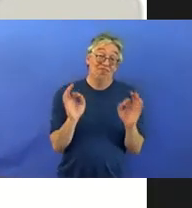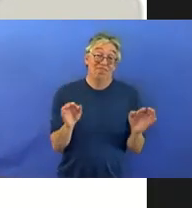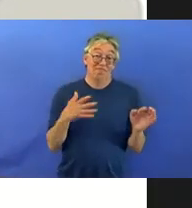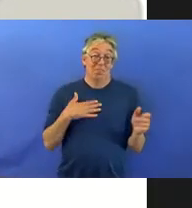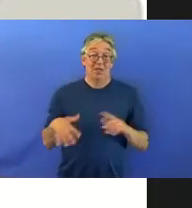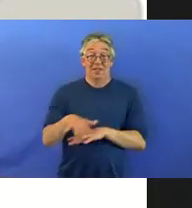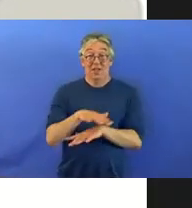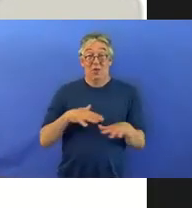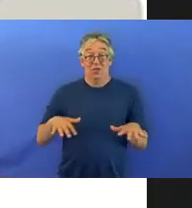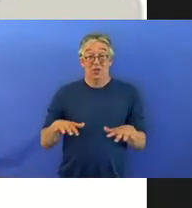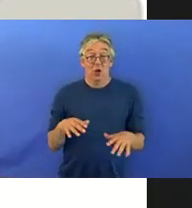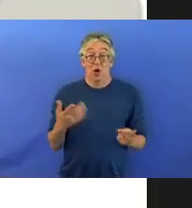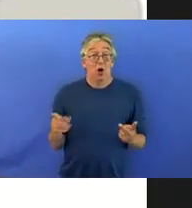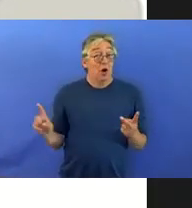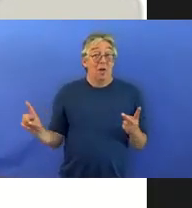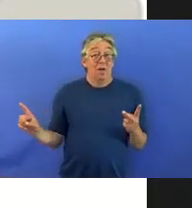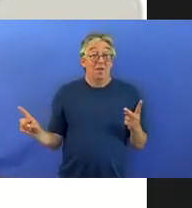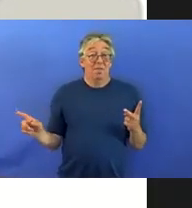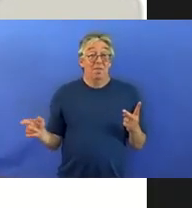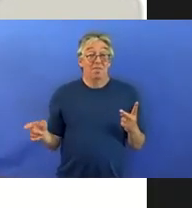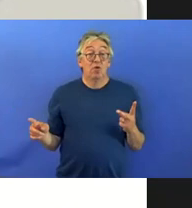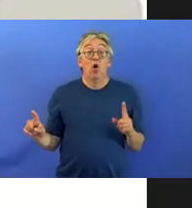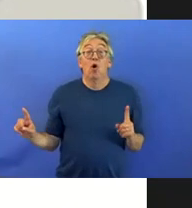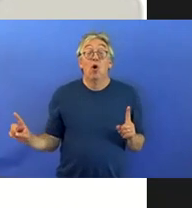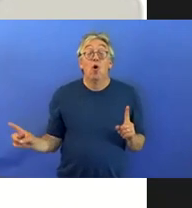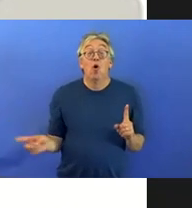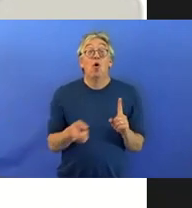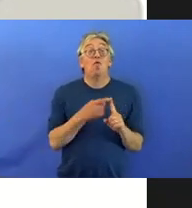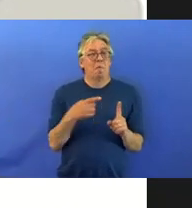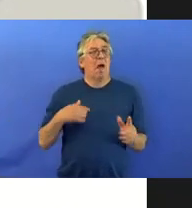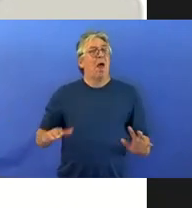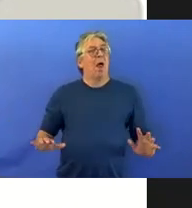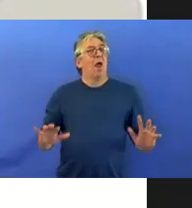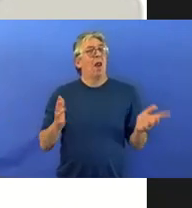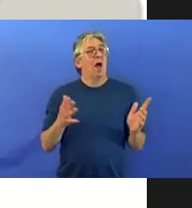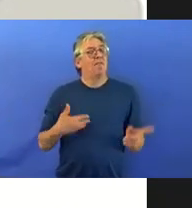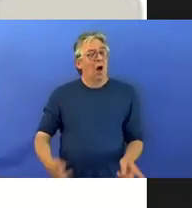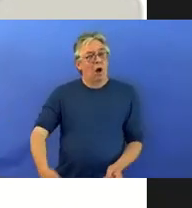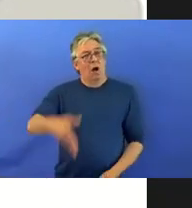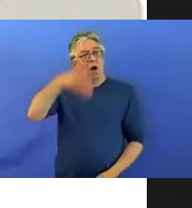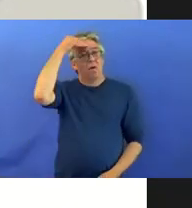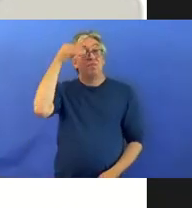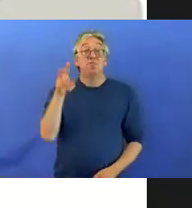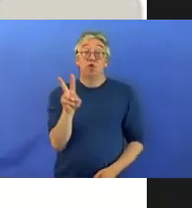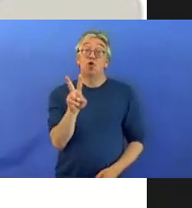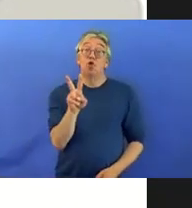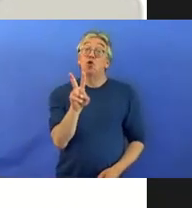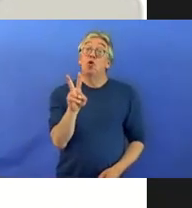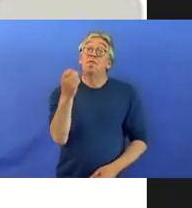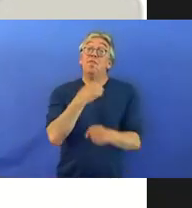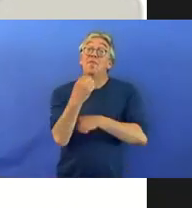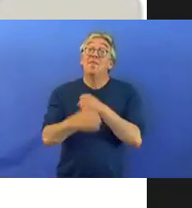learning of my life. First learning when there was an earthquake in 2005 in Pakistan, and